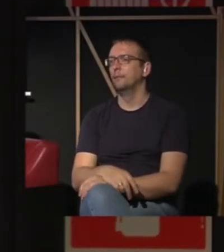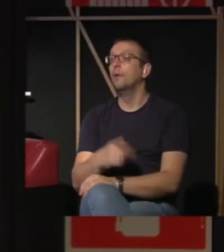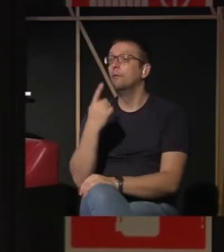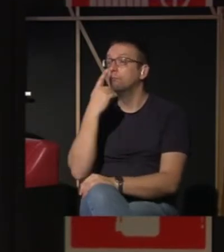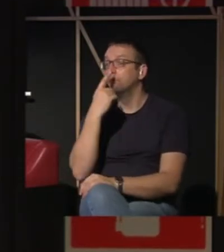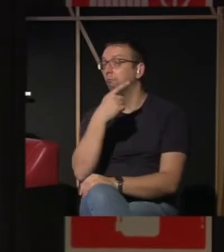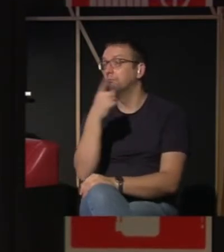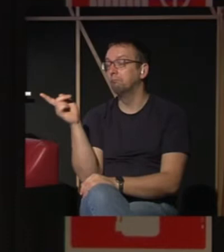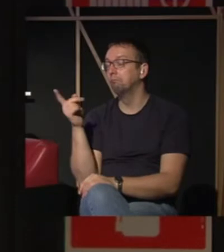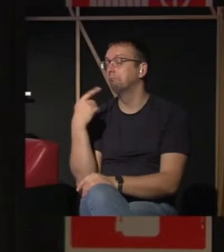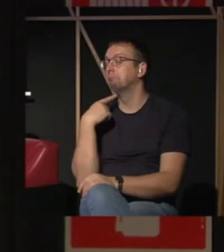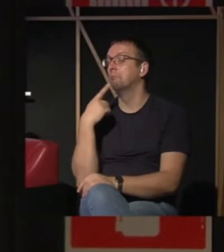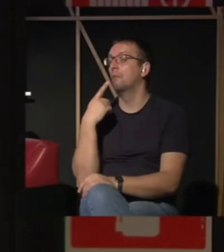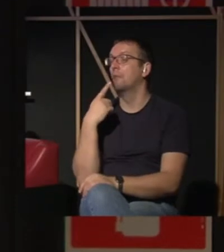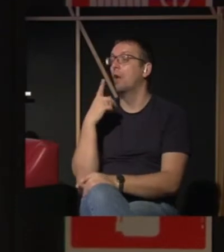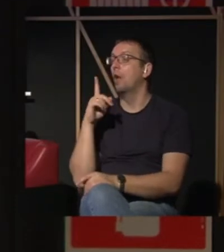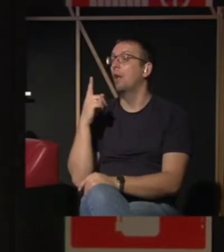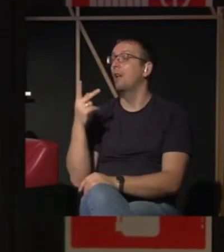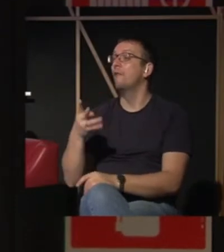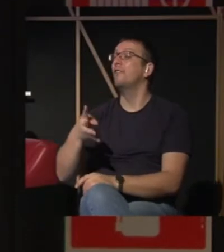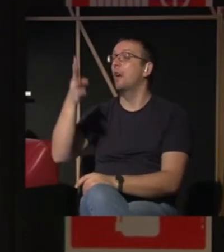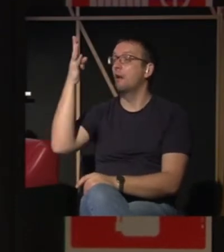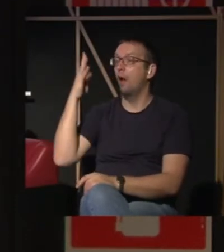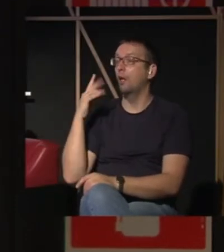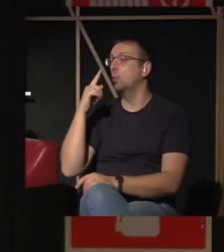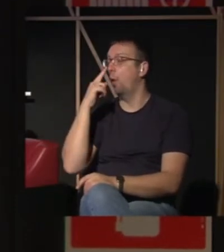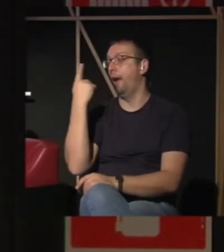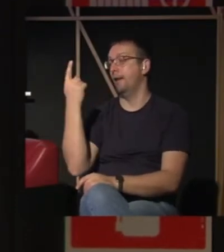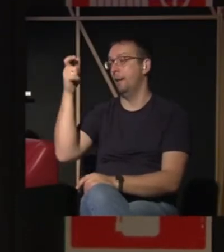you. Madeleine Noraish, a colleague of mine from FIFA. And